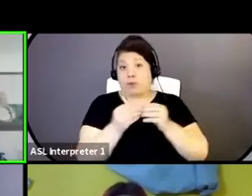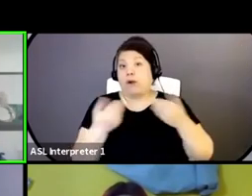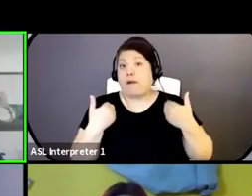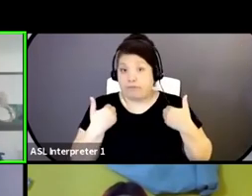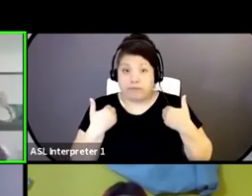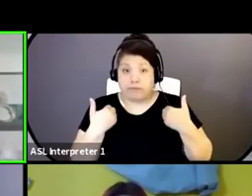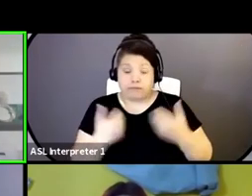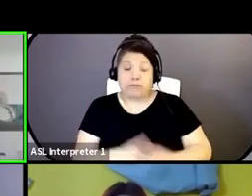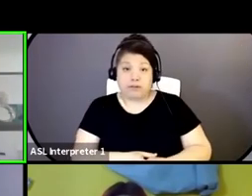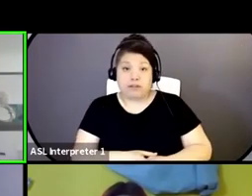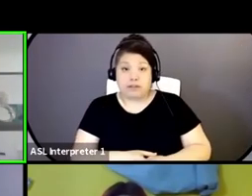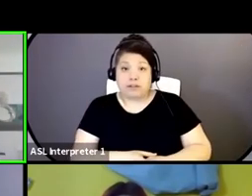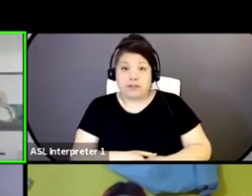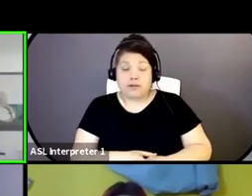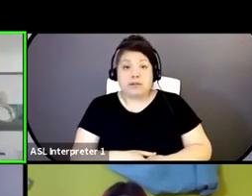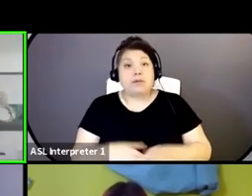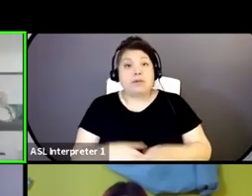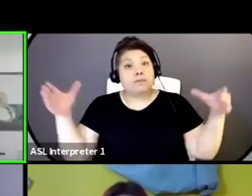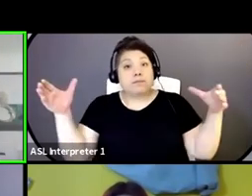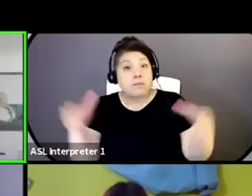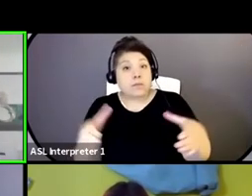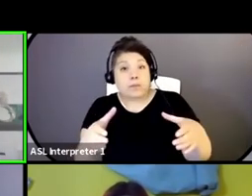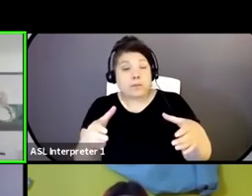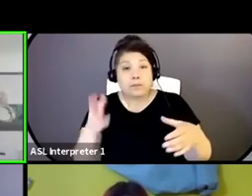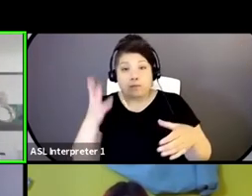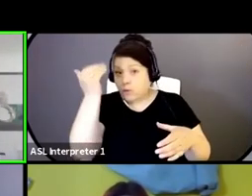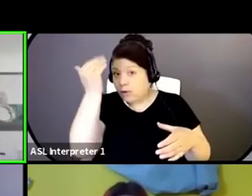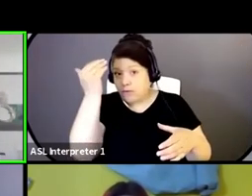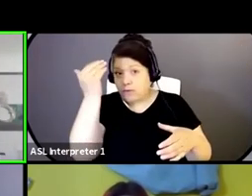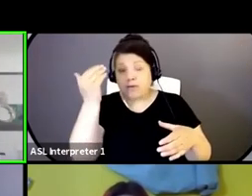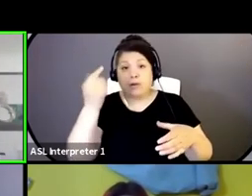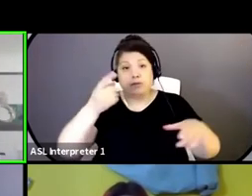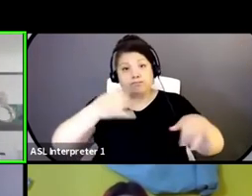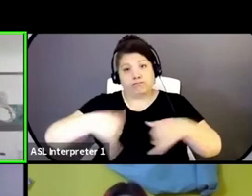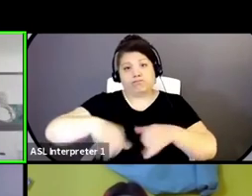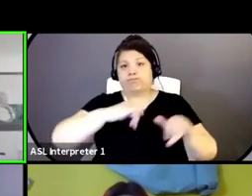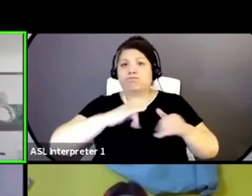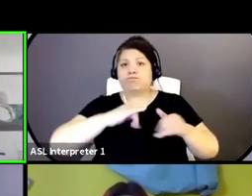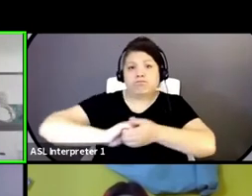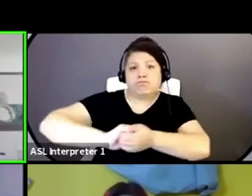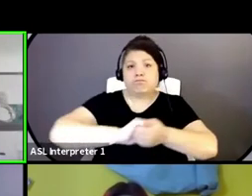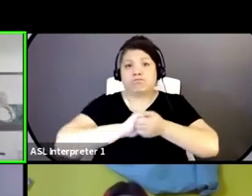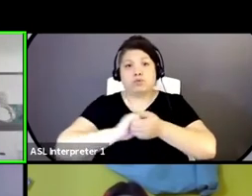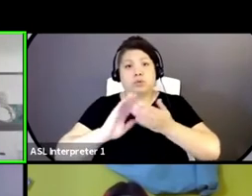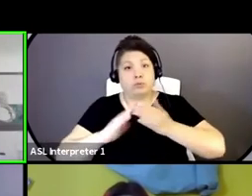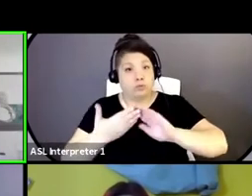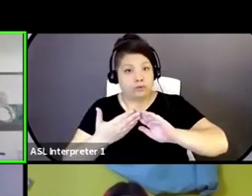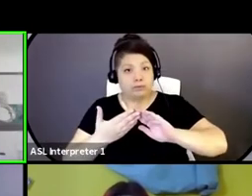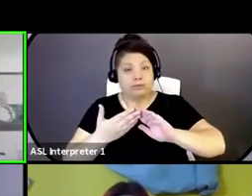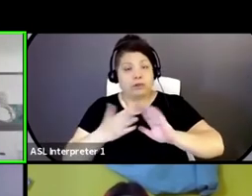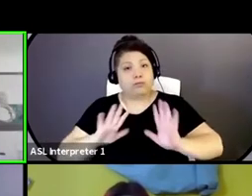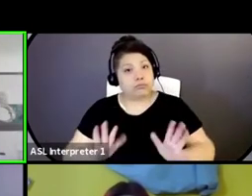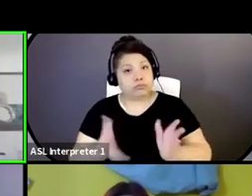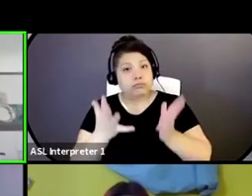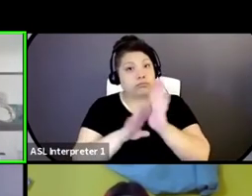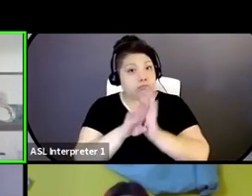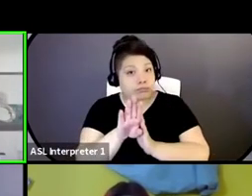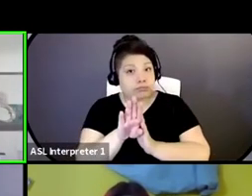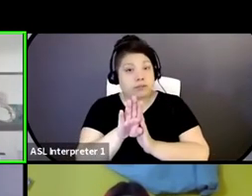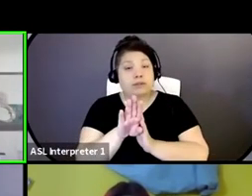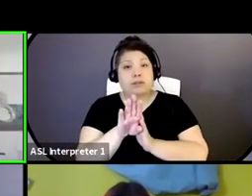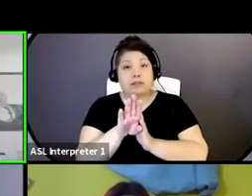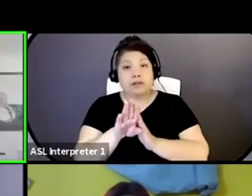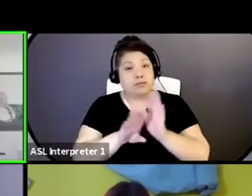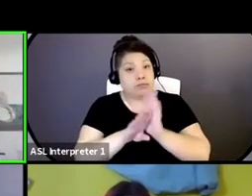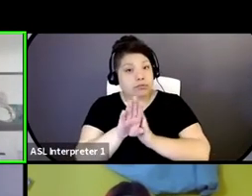Therefore, we come together today as community members in order to start building and continue building